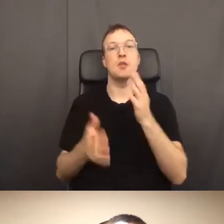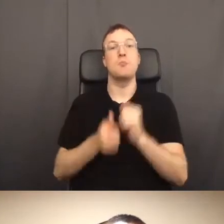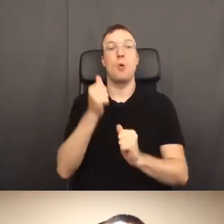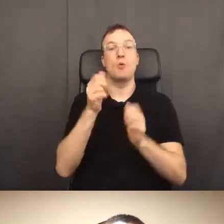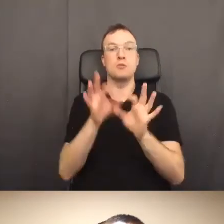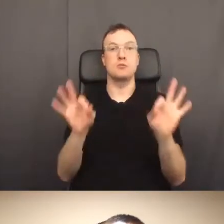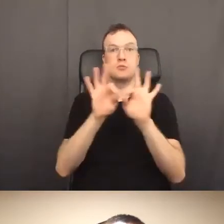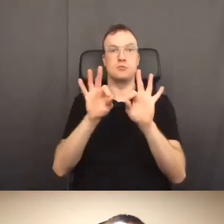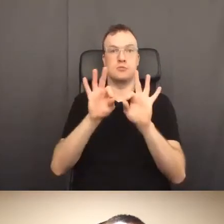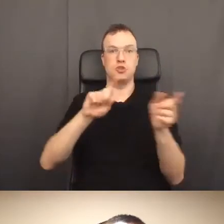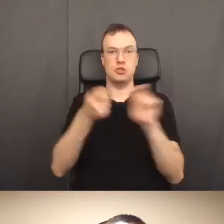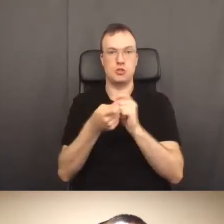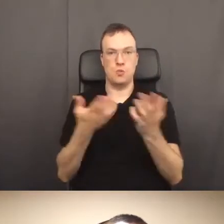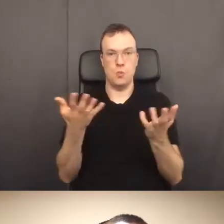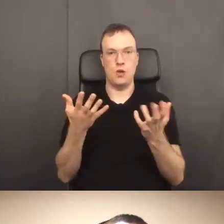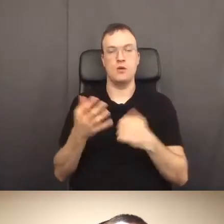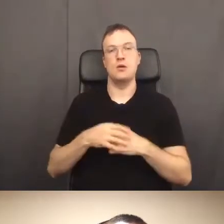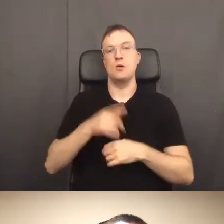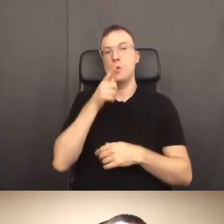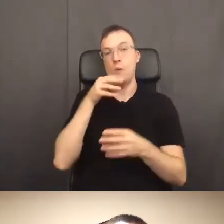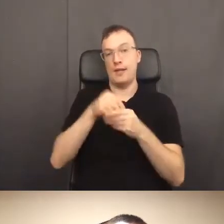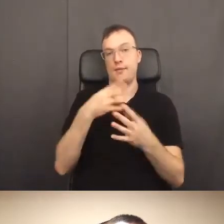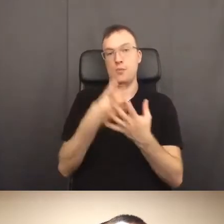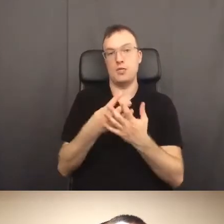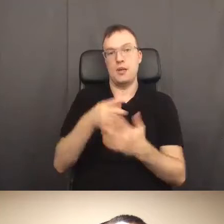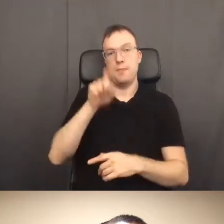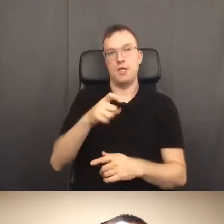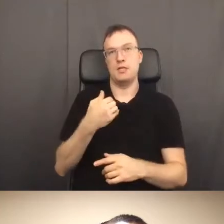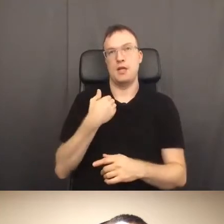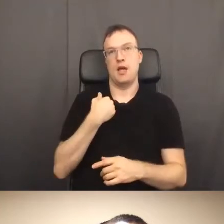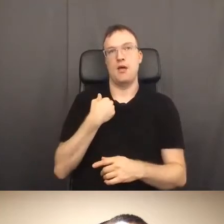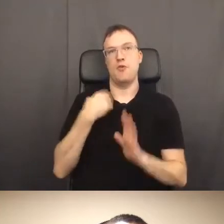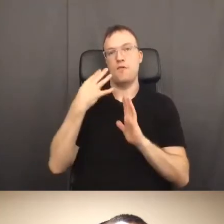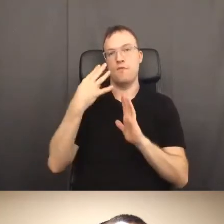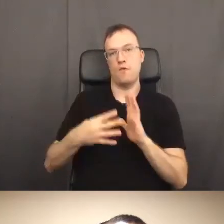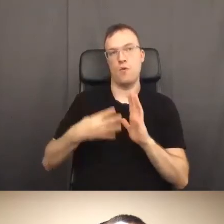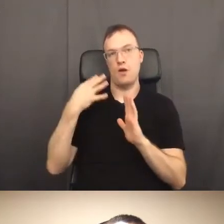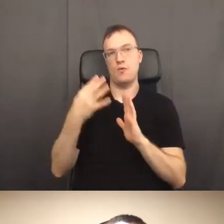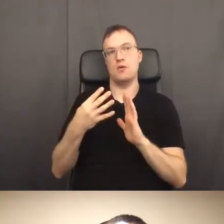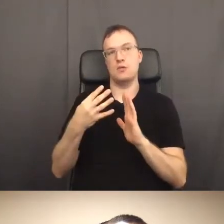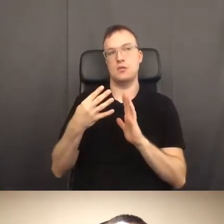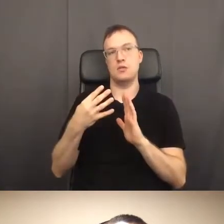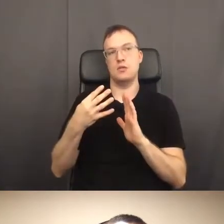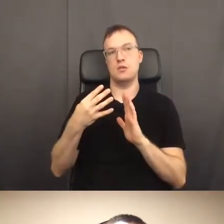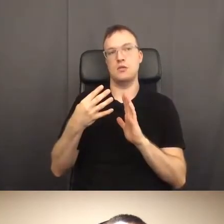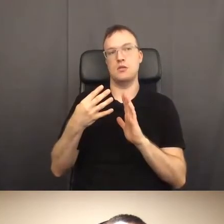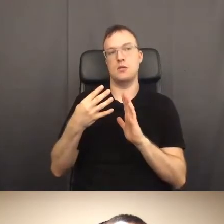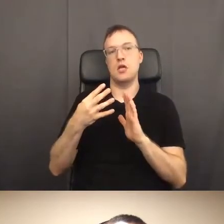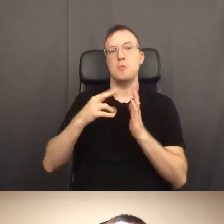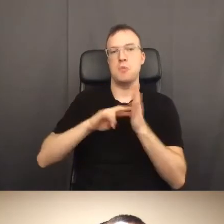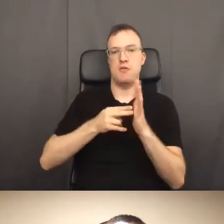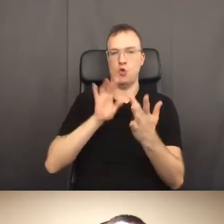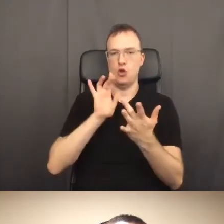significant is that prisoners must get 4 hours of meaningful